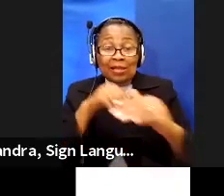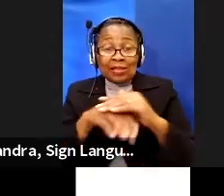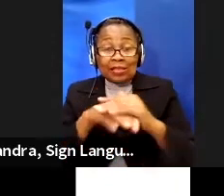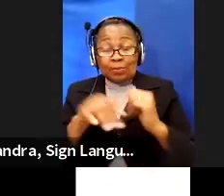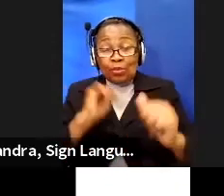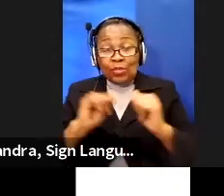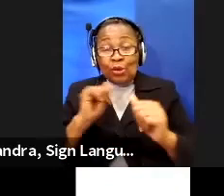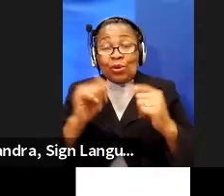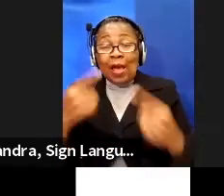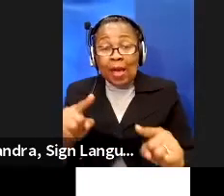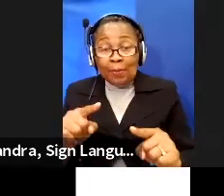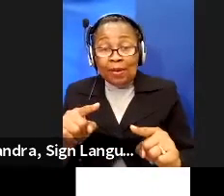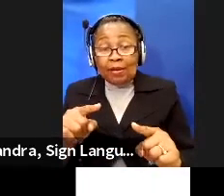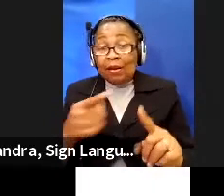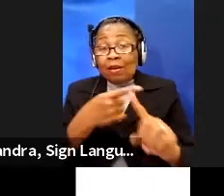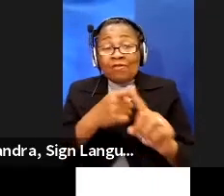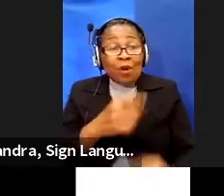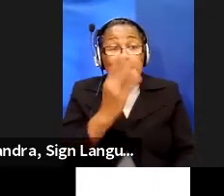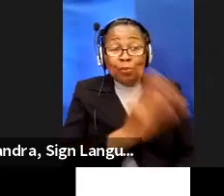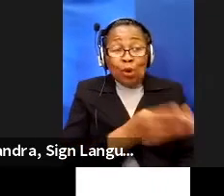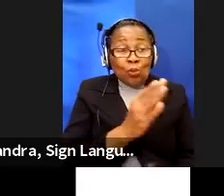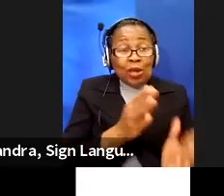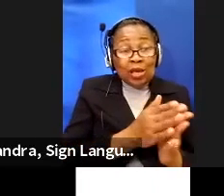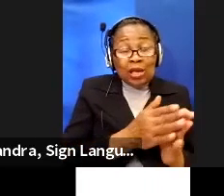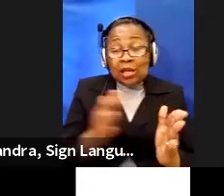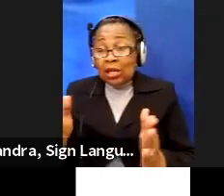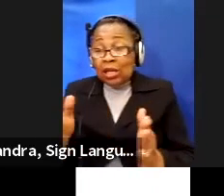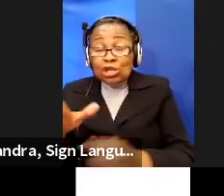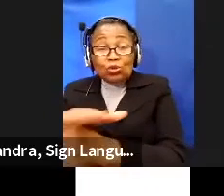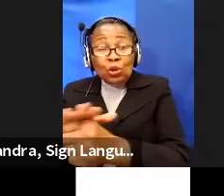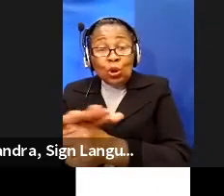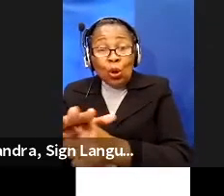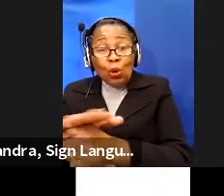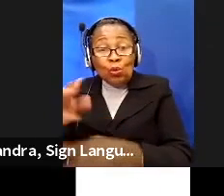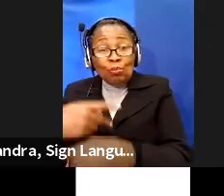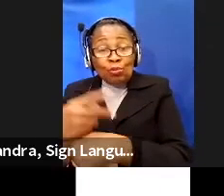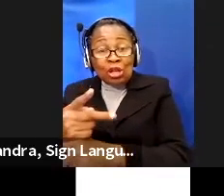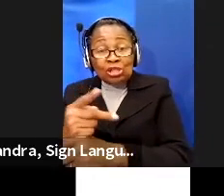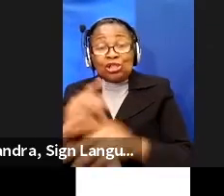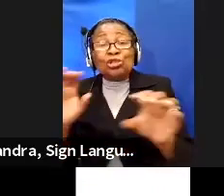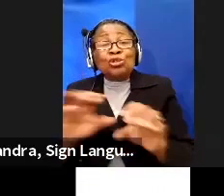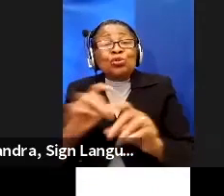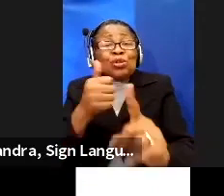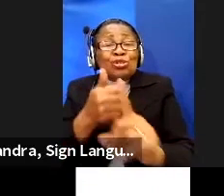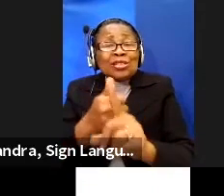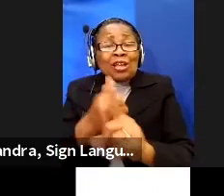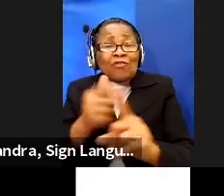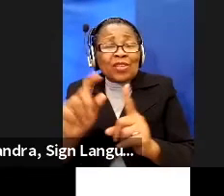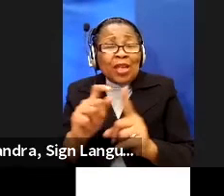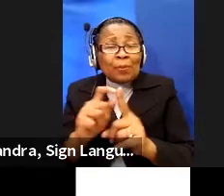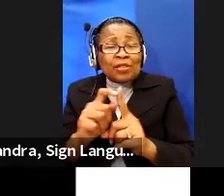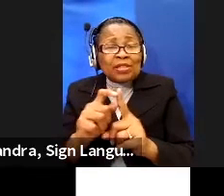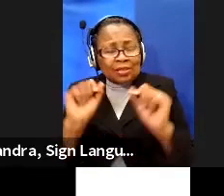it can happen from Broadway shows to local productions to do-it-yourself captions. It is very